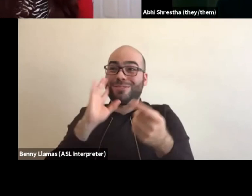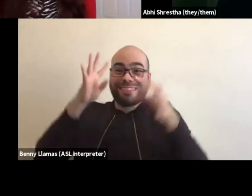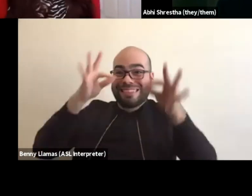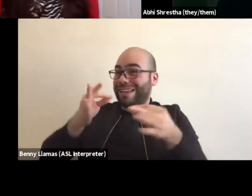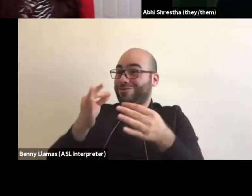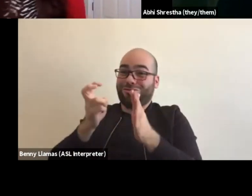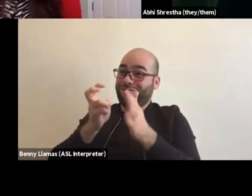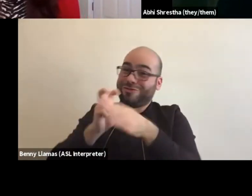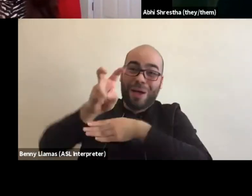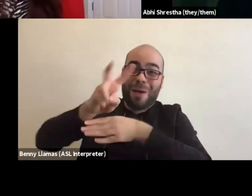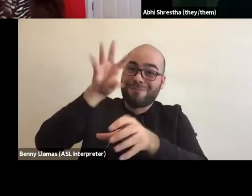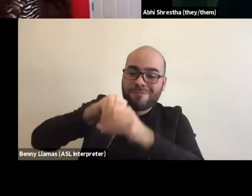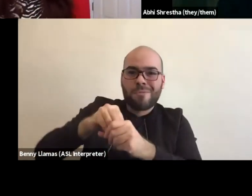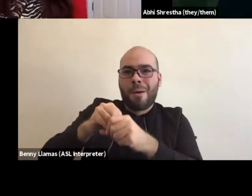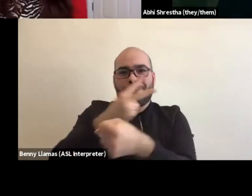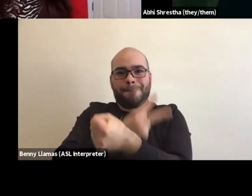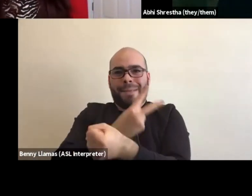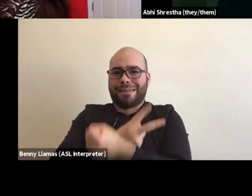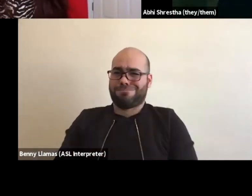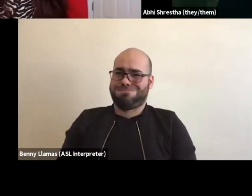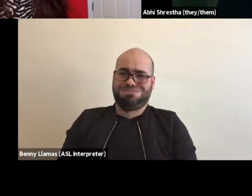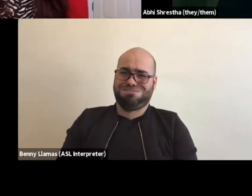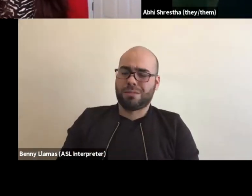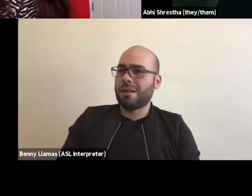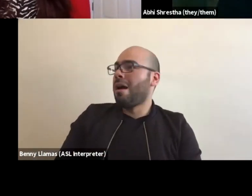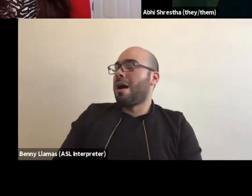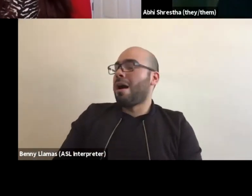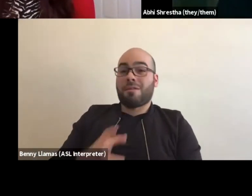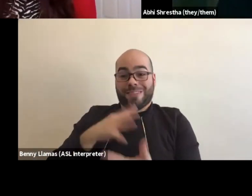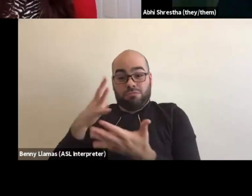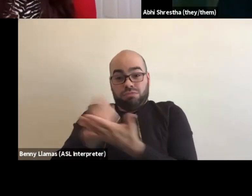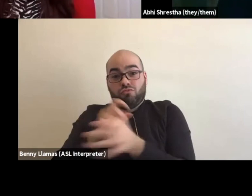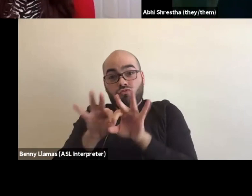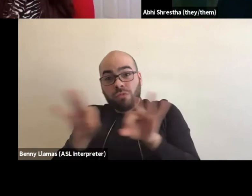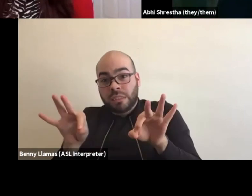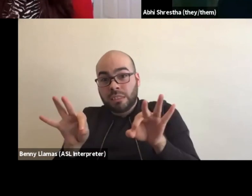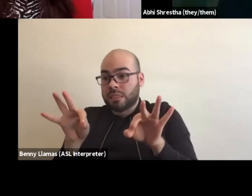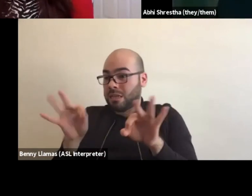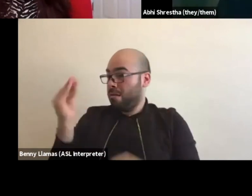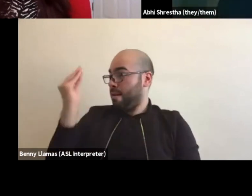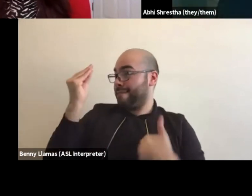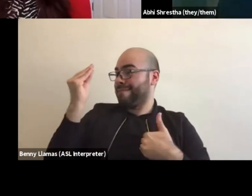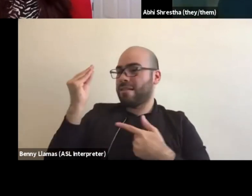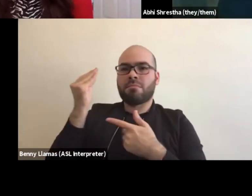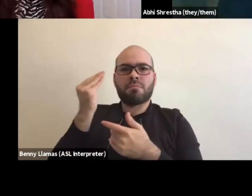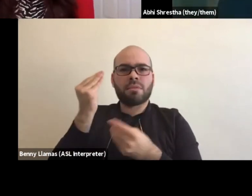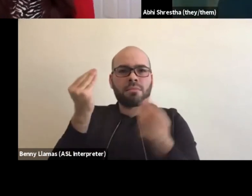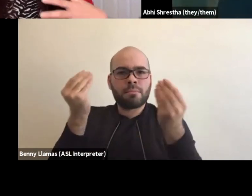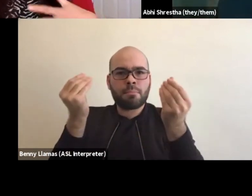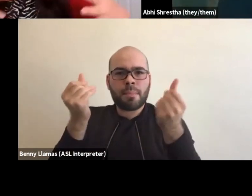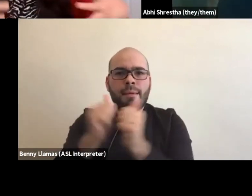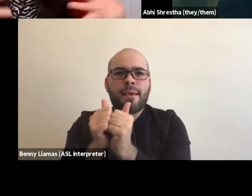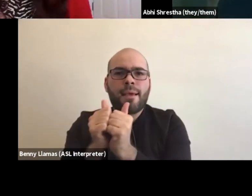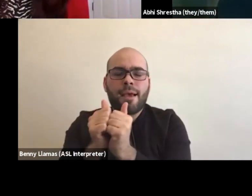I got my degree and then I had no idea what to do, because how do you make money, I hadn't really thought it through. I just thought everything